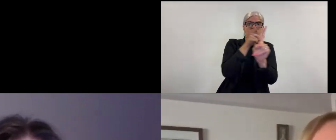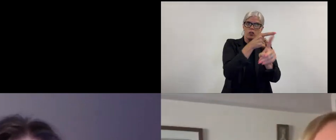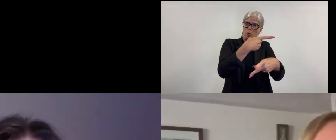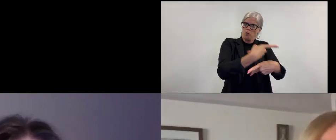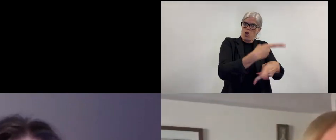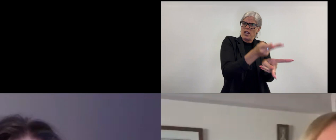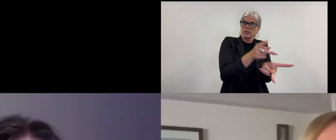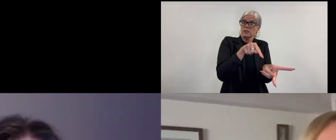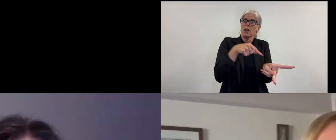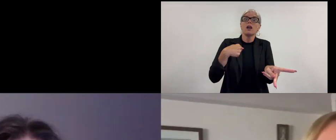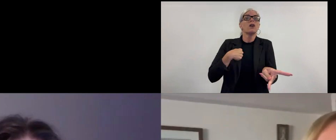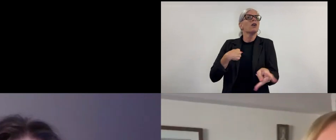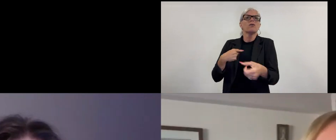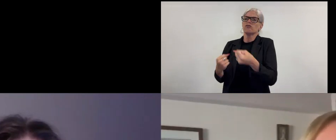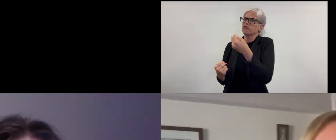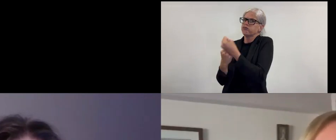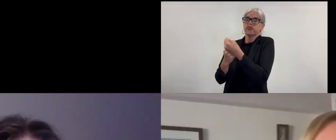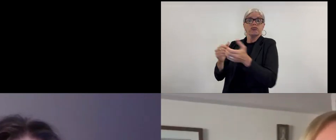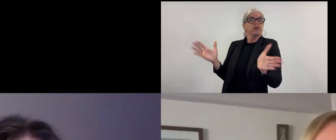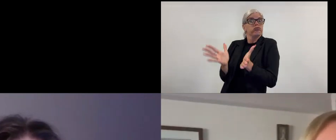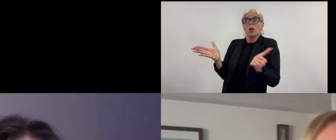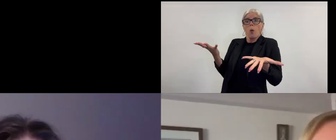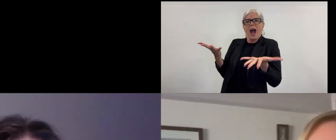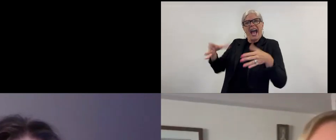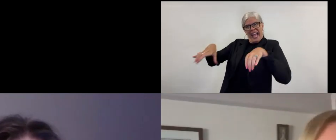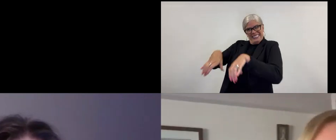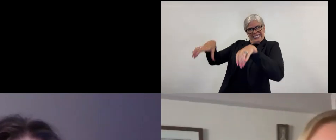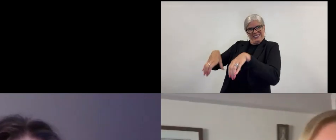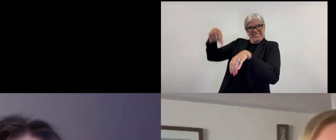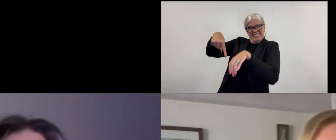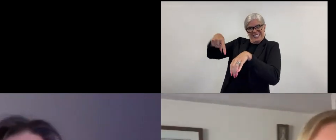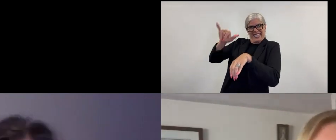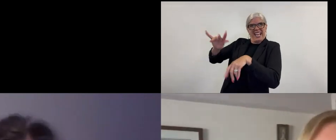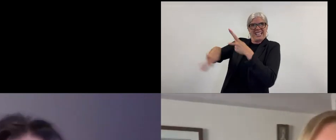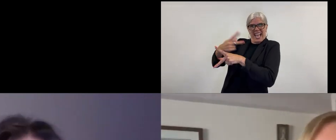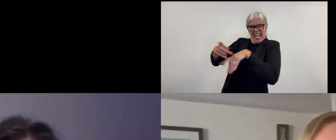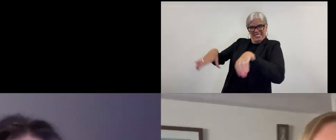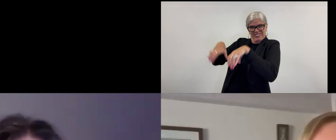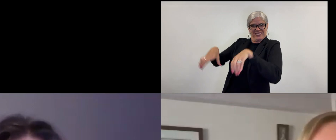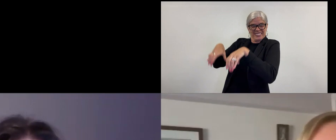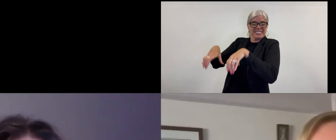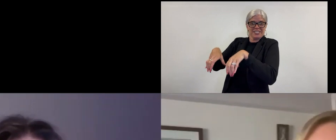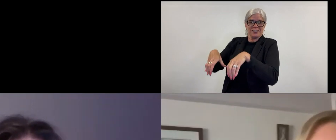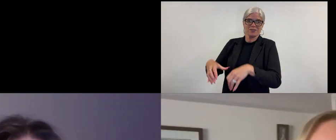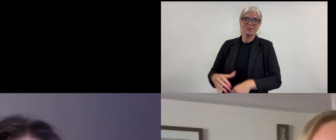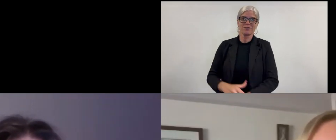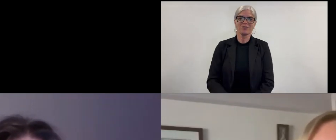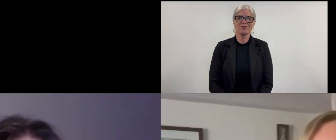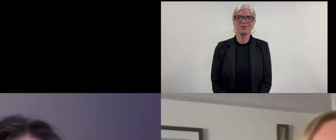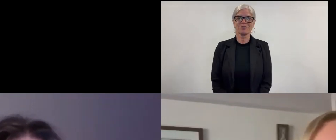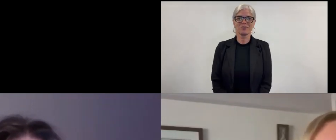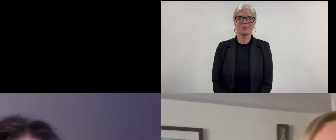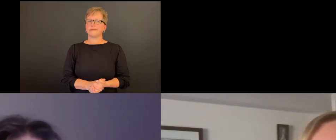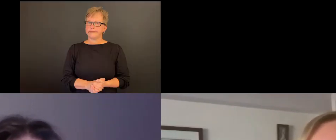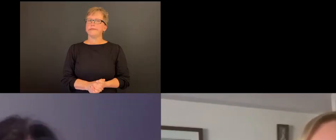request it. I truly am not here to support any product, right? Except